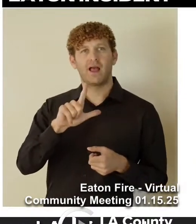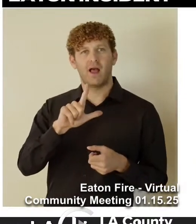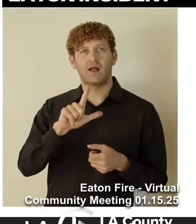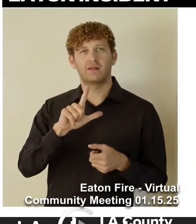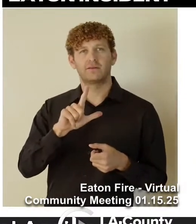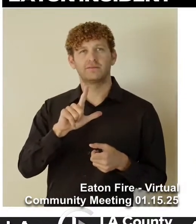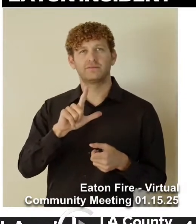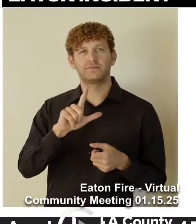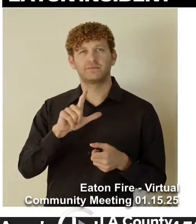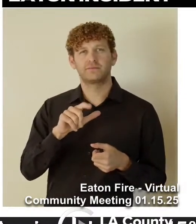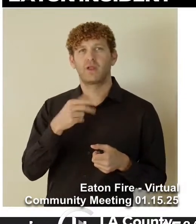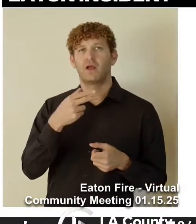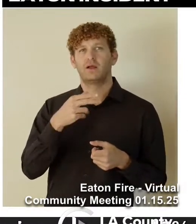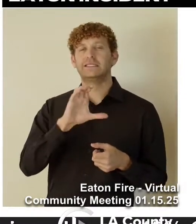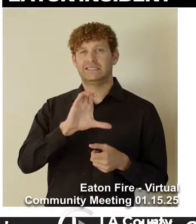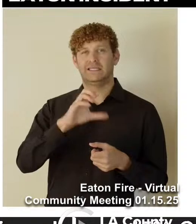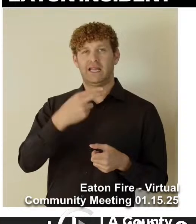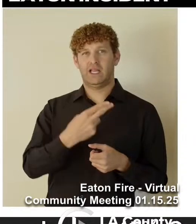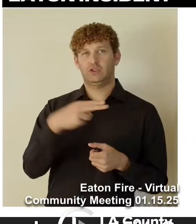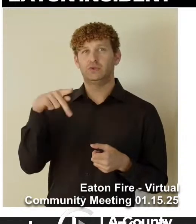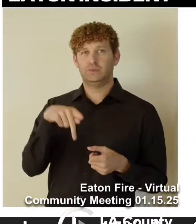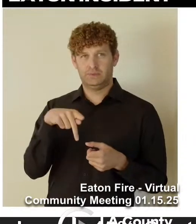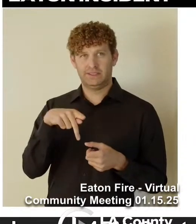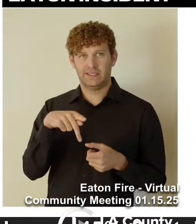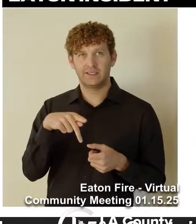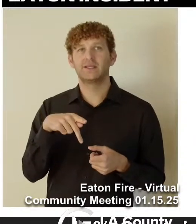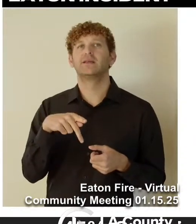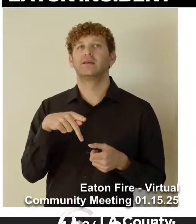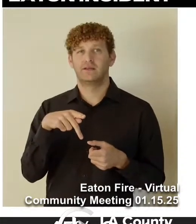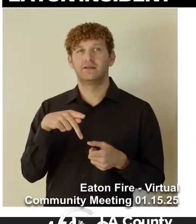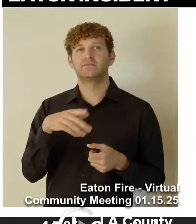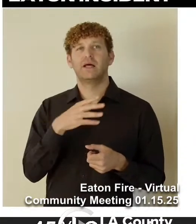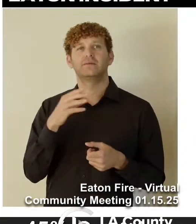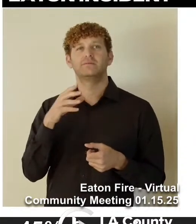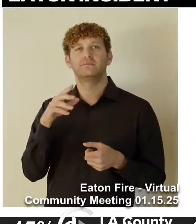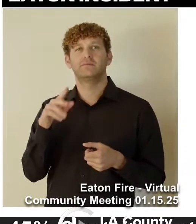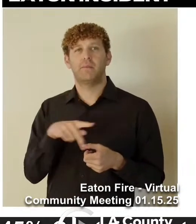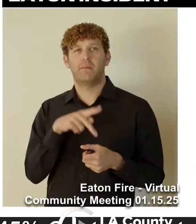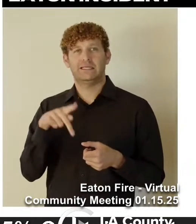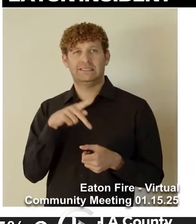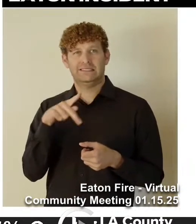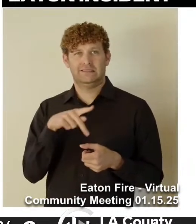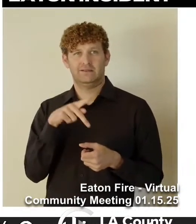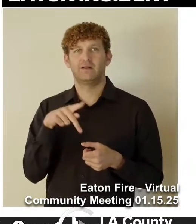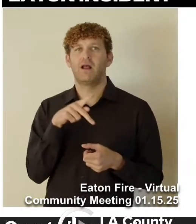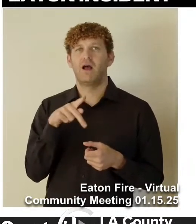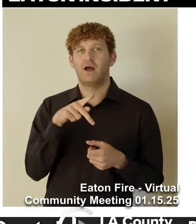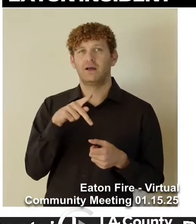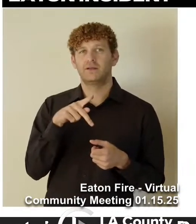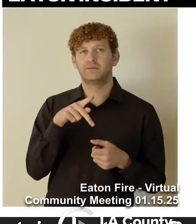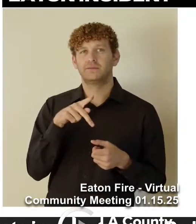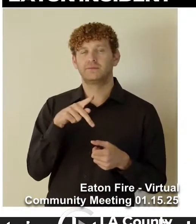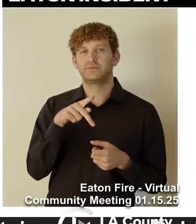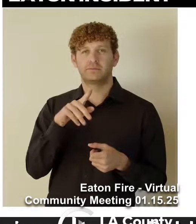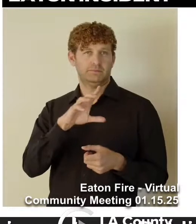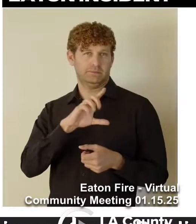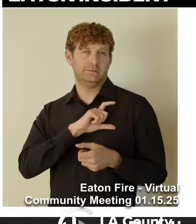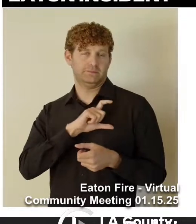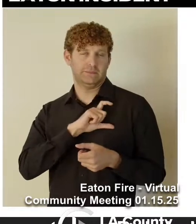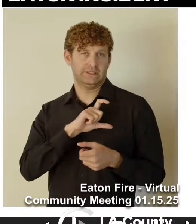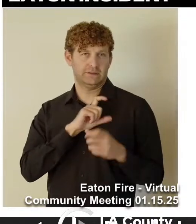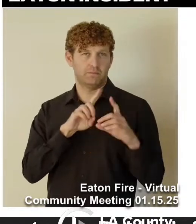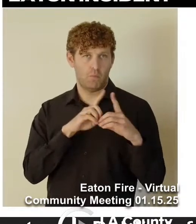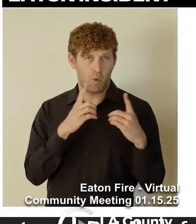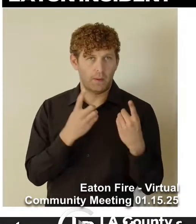Guard, the DEA, and Pasadena PD. We have over 90 California Highway Patrol